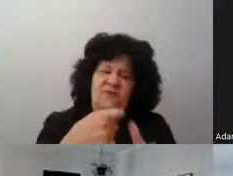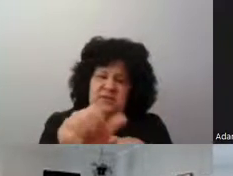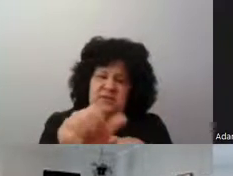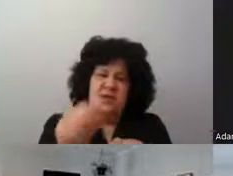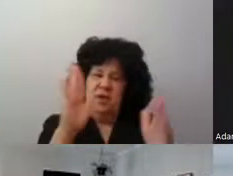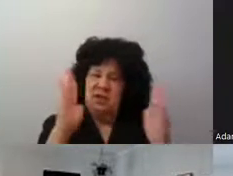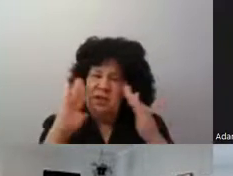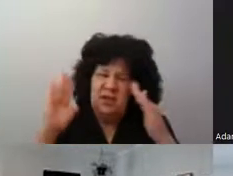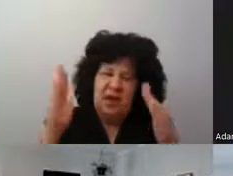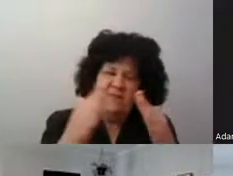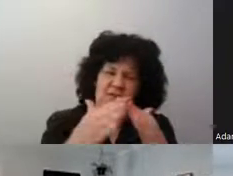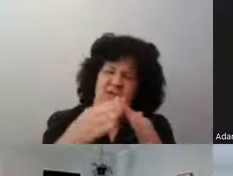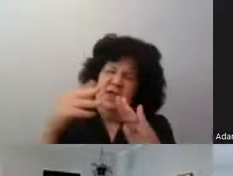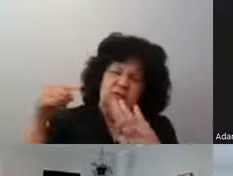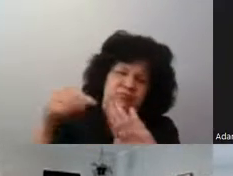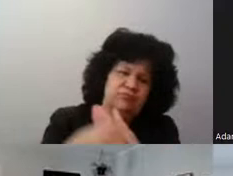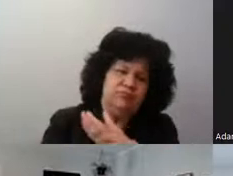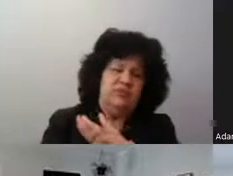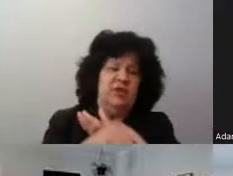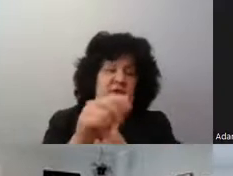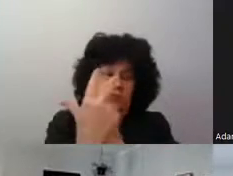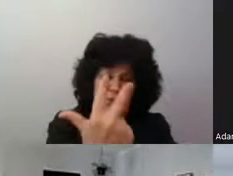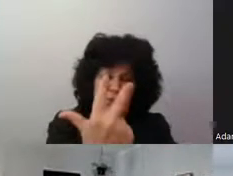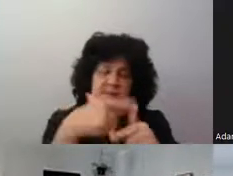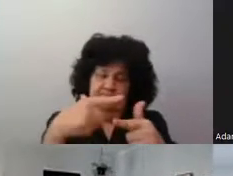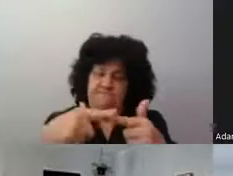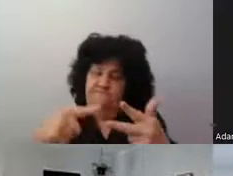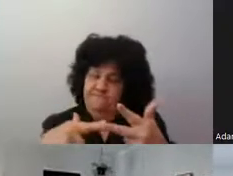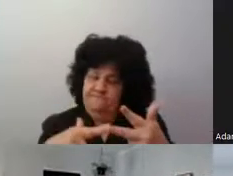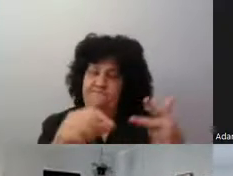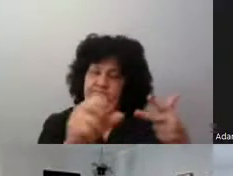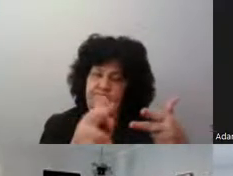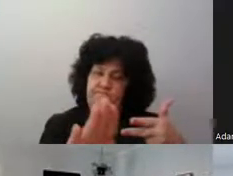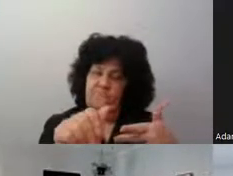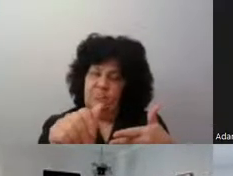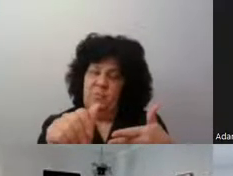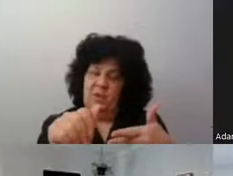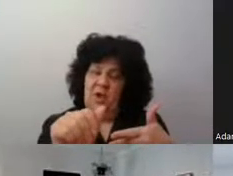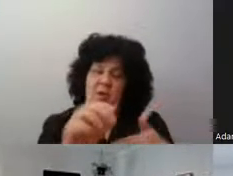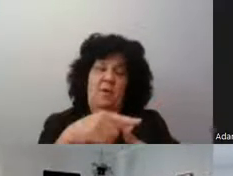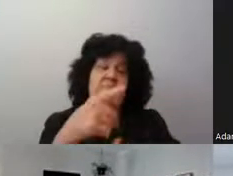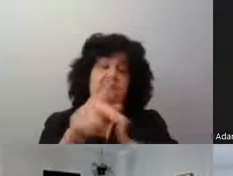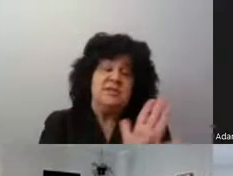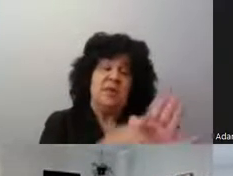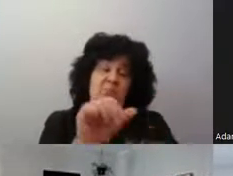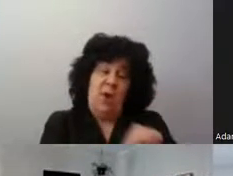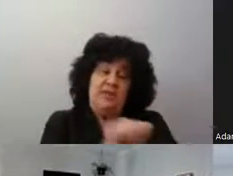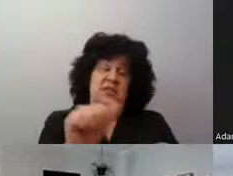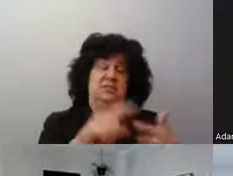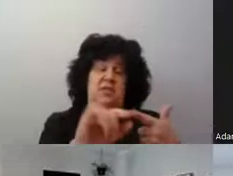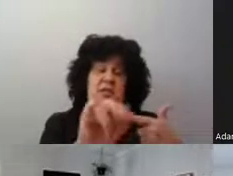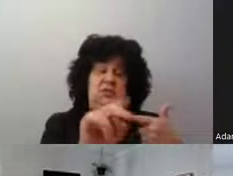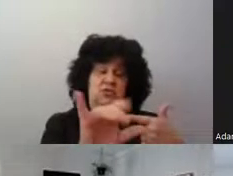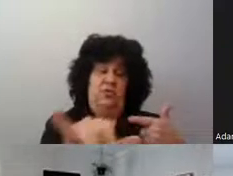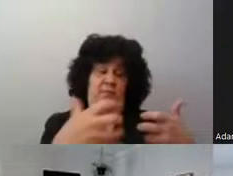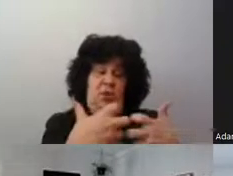areas that our subcommittees are going to cover. And again, those are policy and practice, industry partnership,